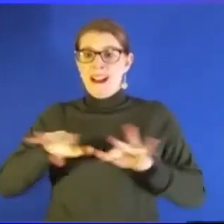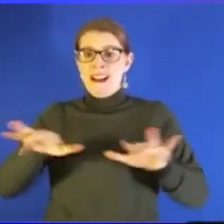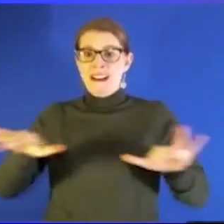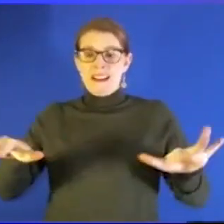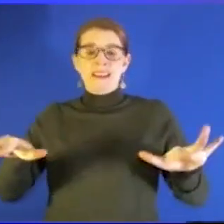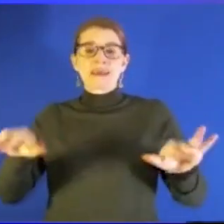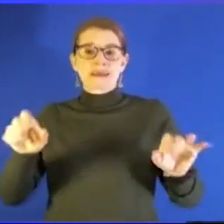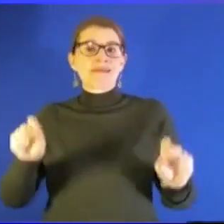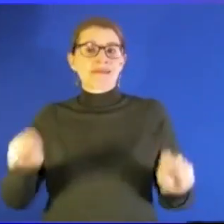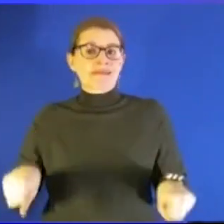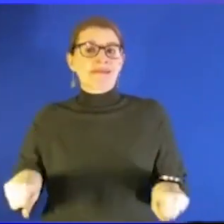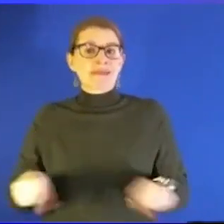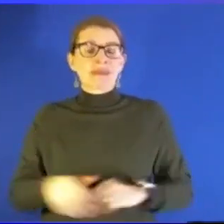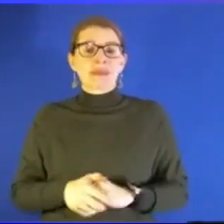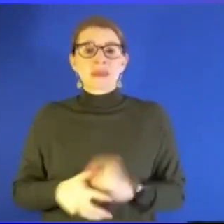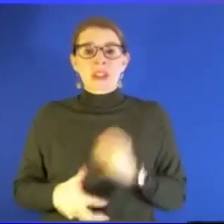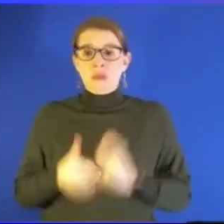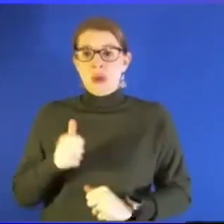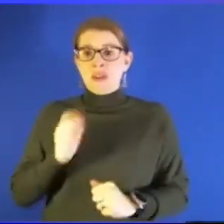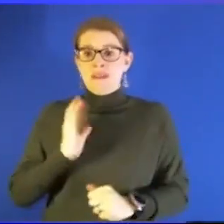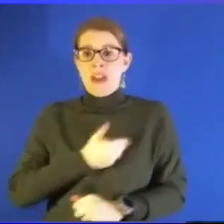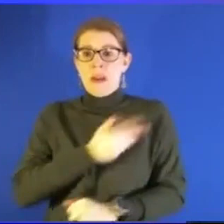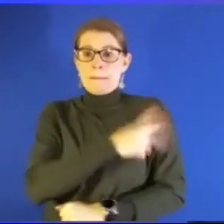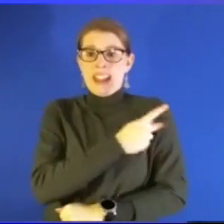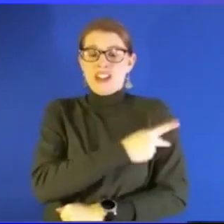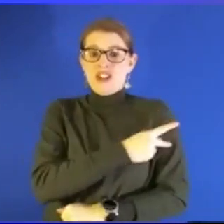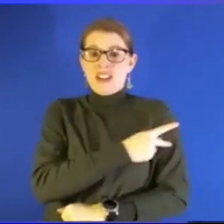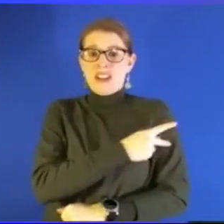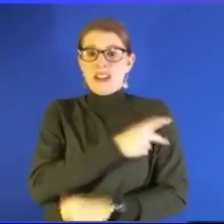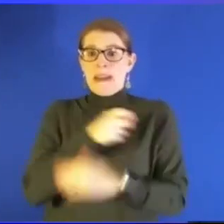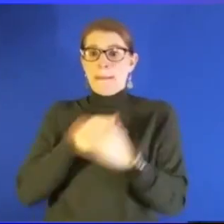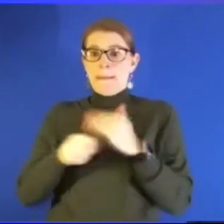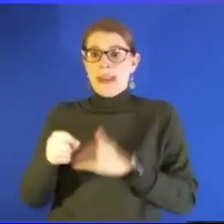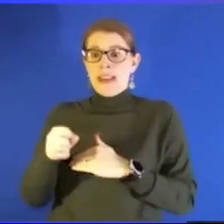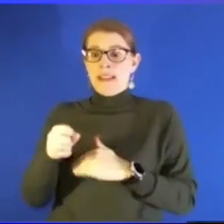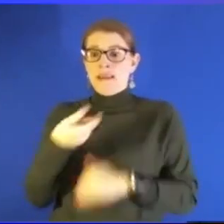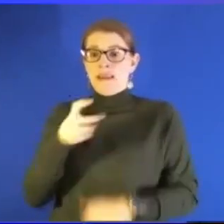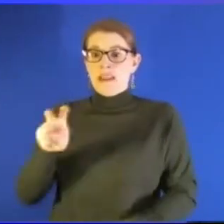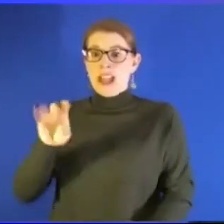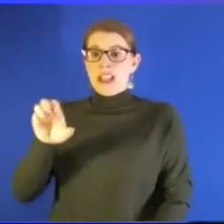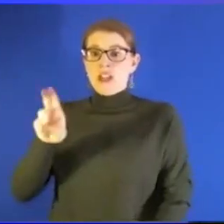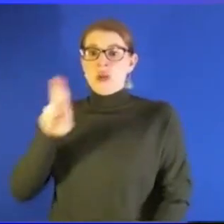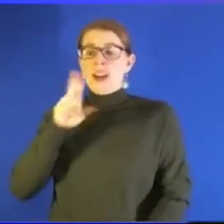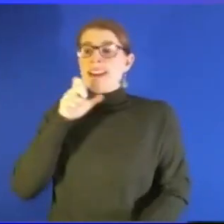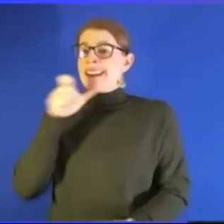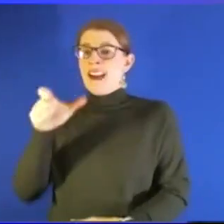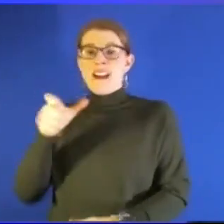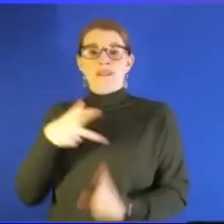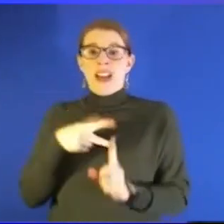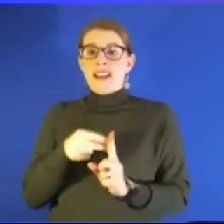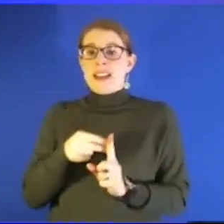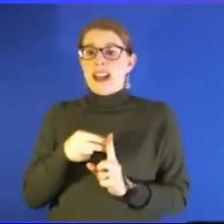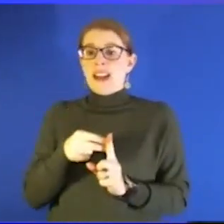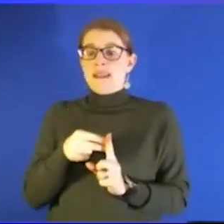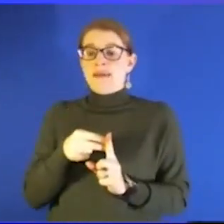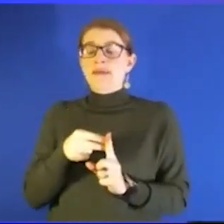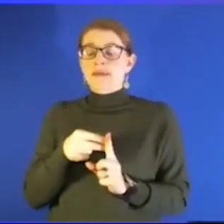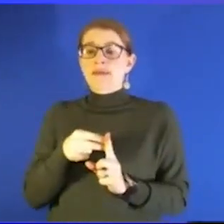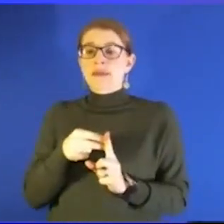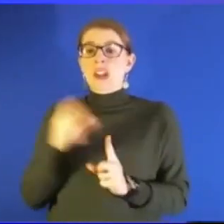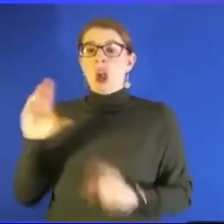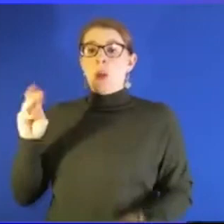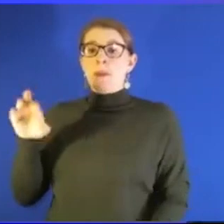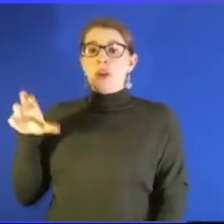the vast majority of our patients that are unvaccinated and in the hospital. So Omicron